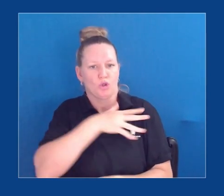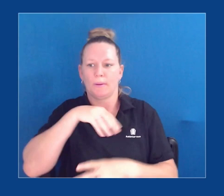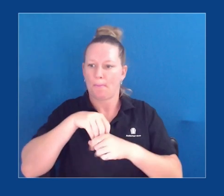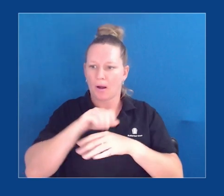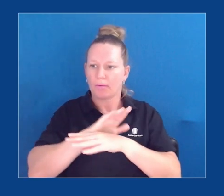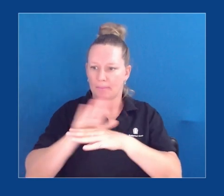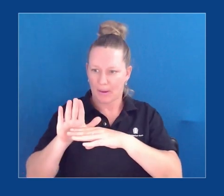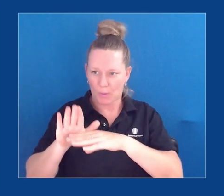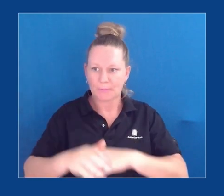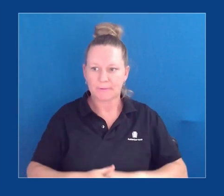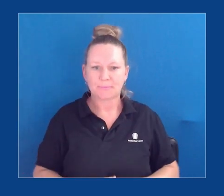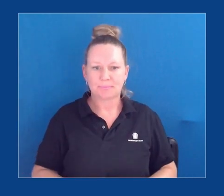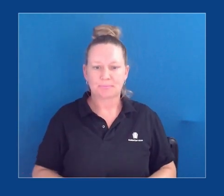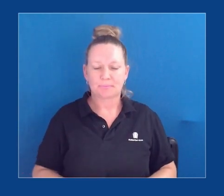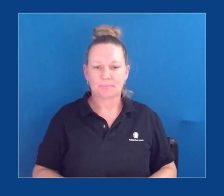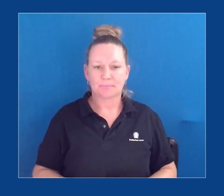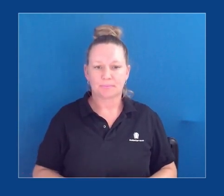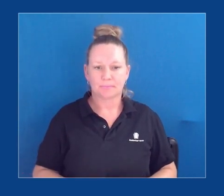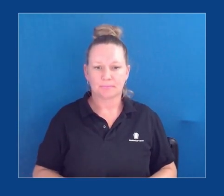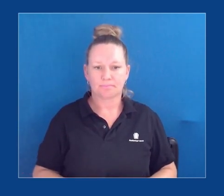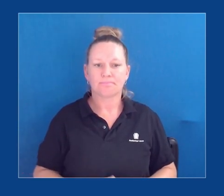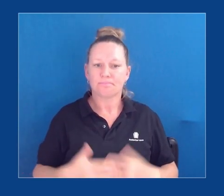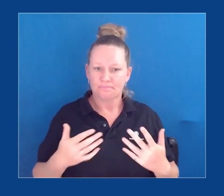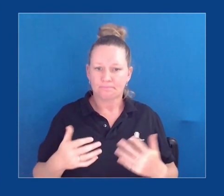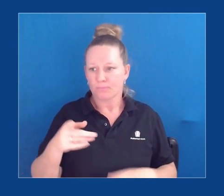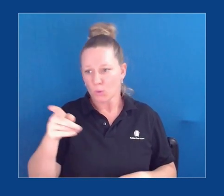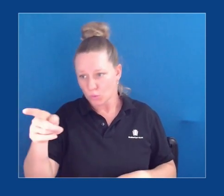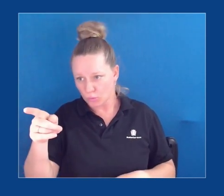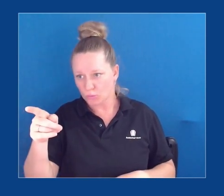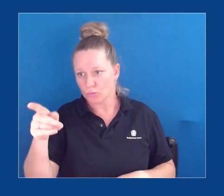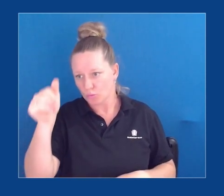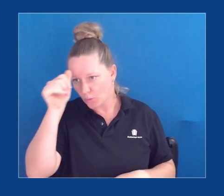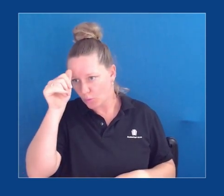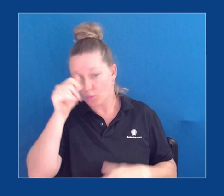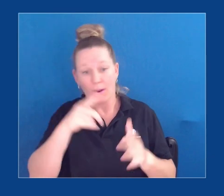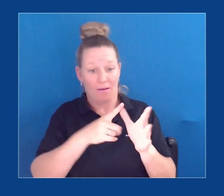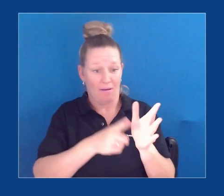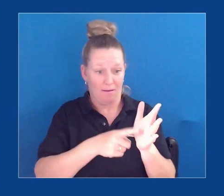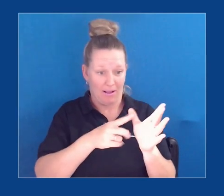As you know, and Allan too, 20 years ago,